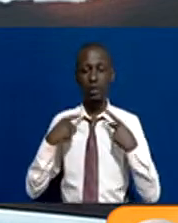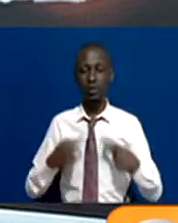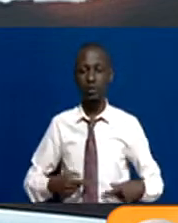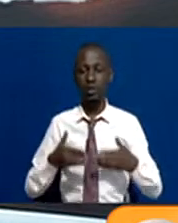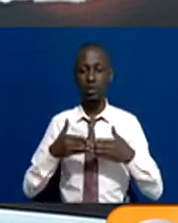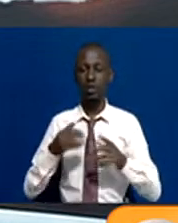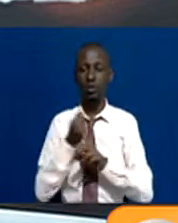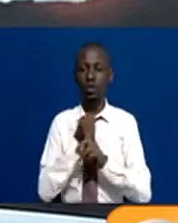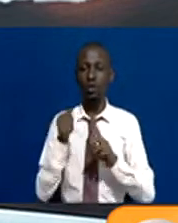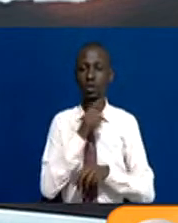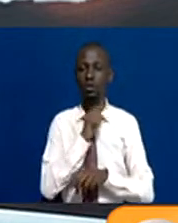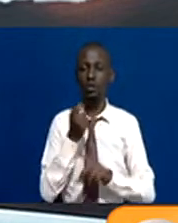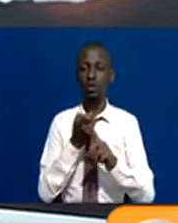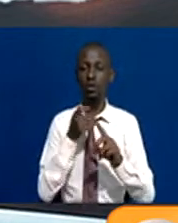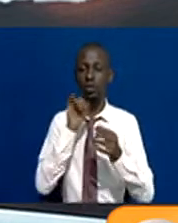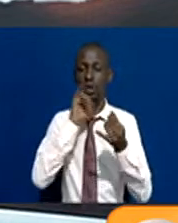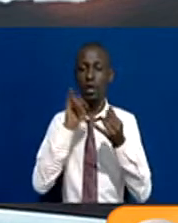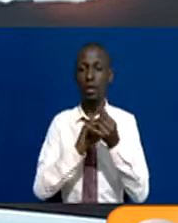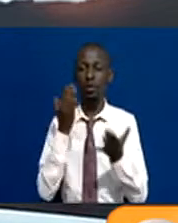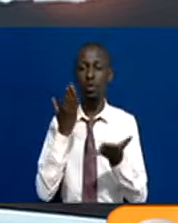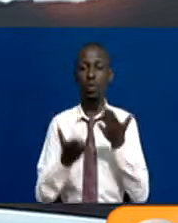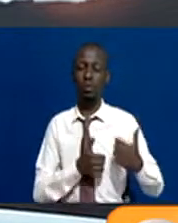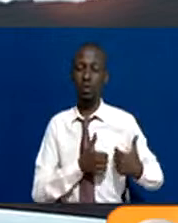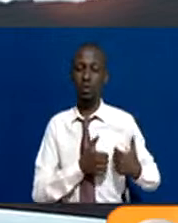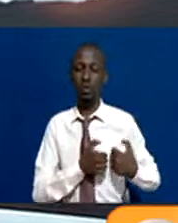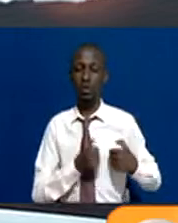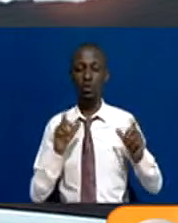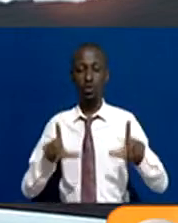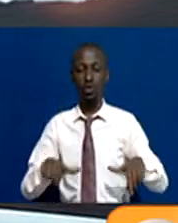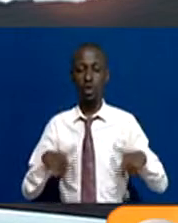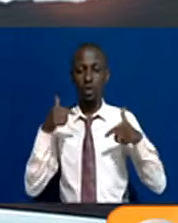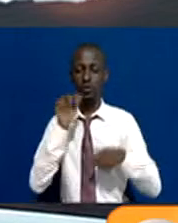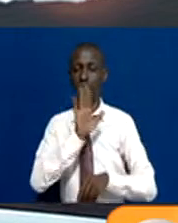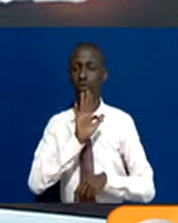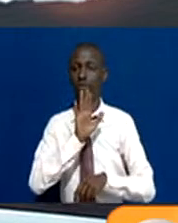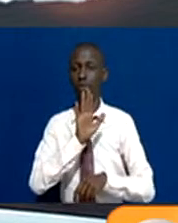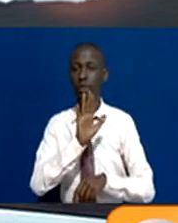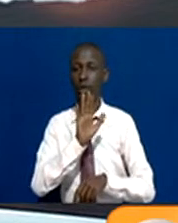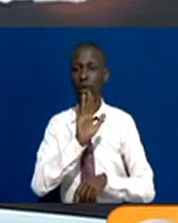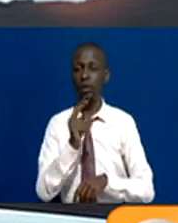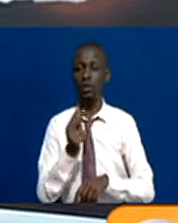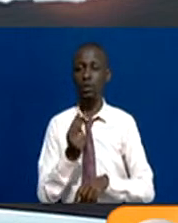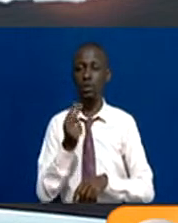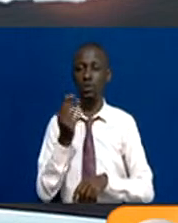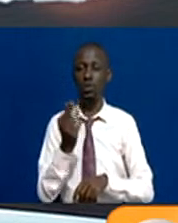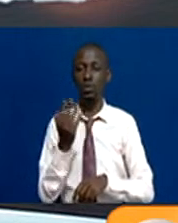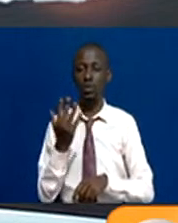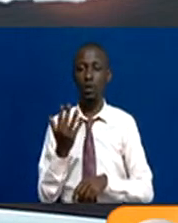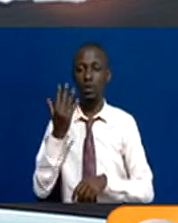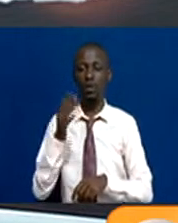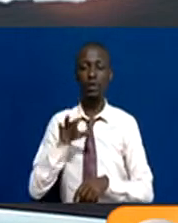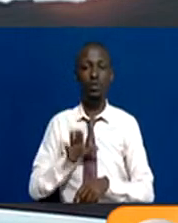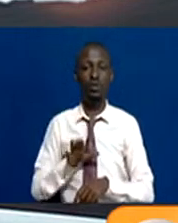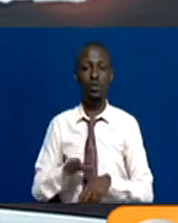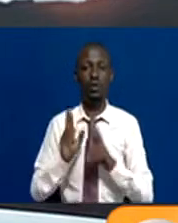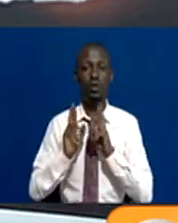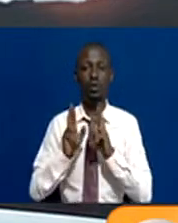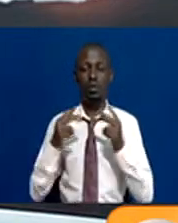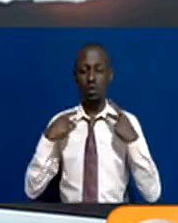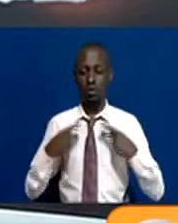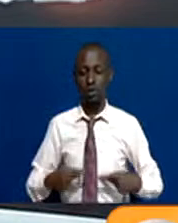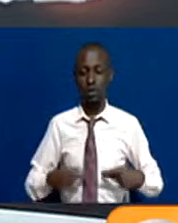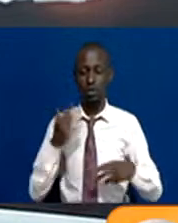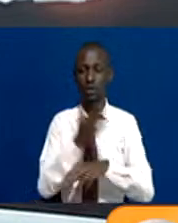sexual violence from their husbands or partners in their lifetime. About two-fifths of those women reported physical